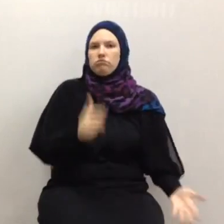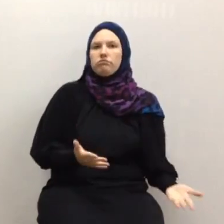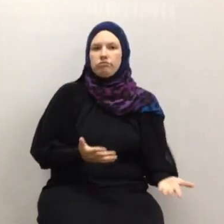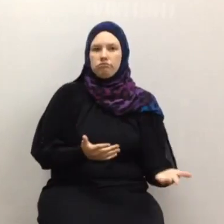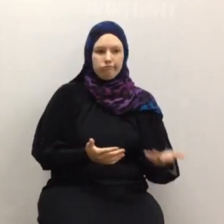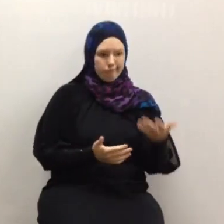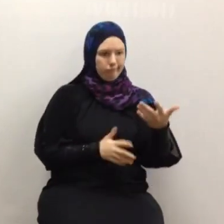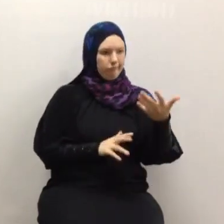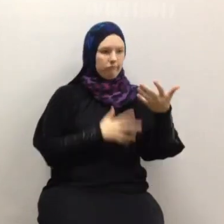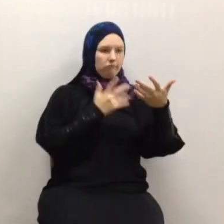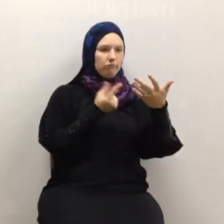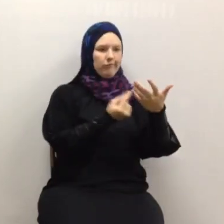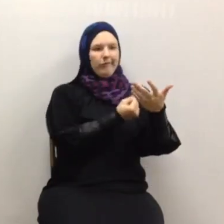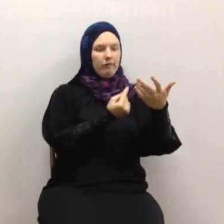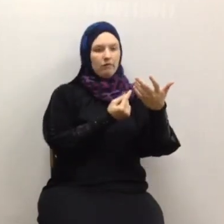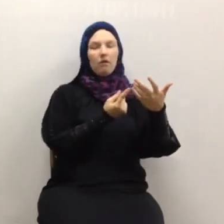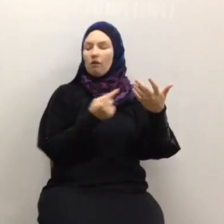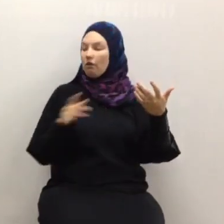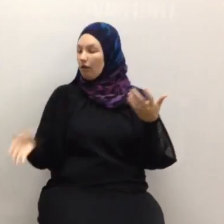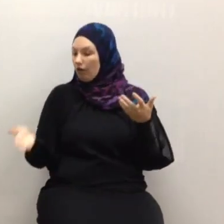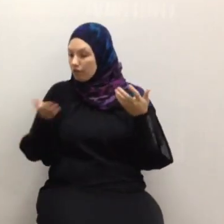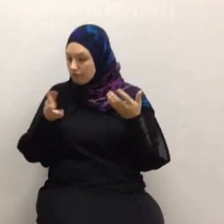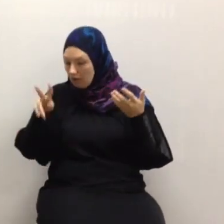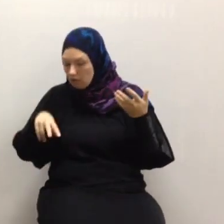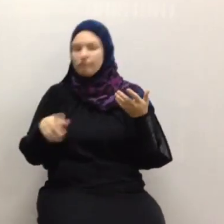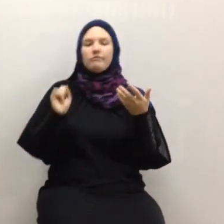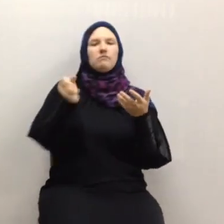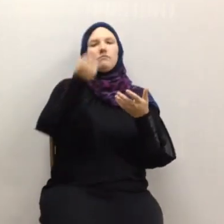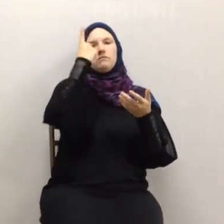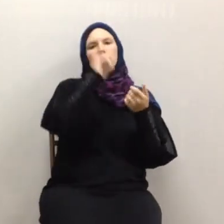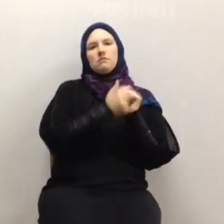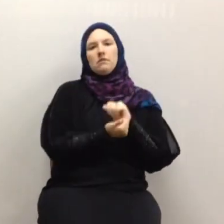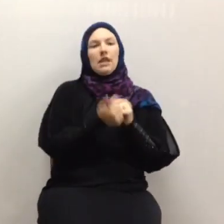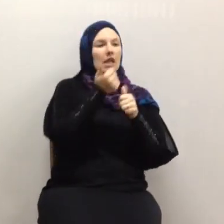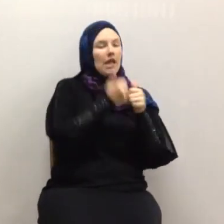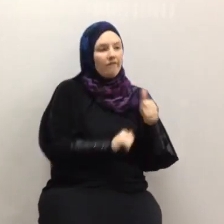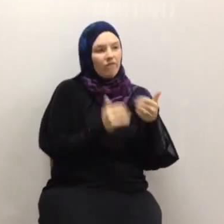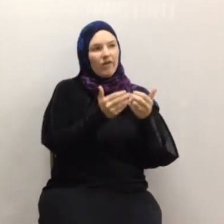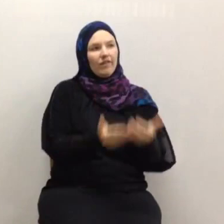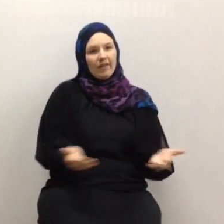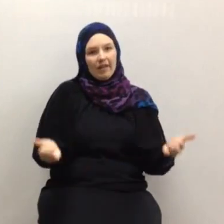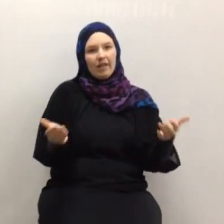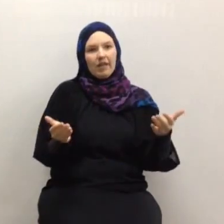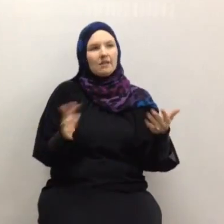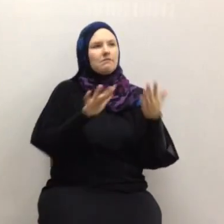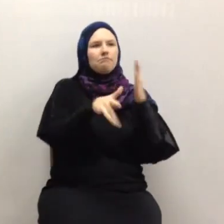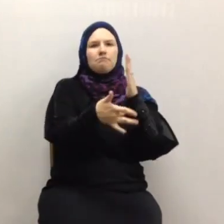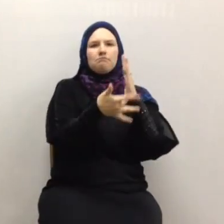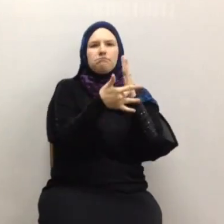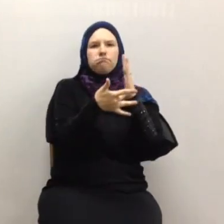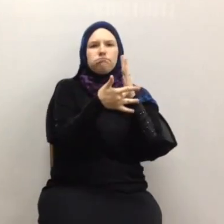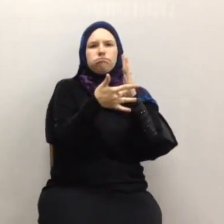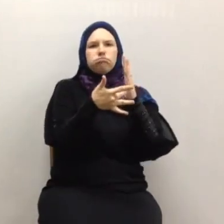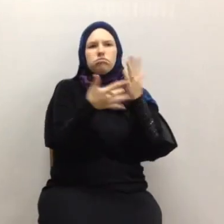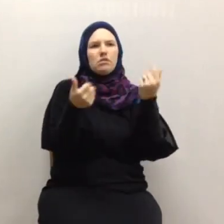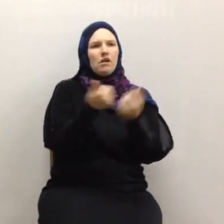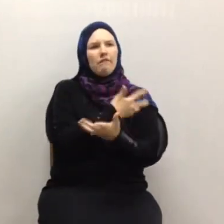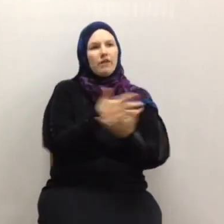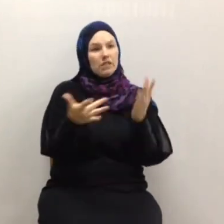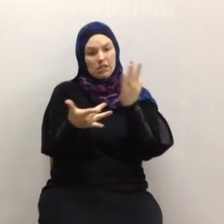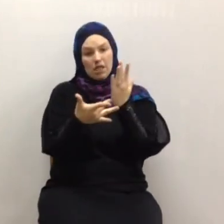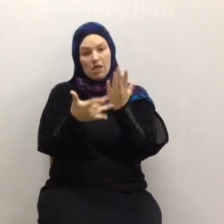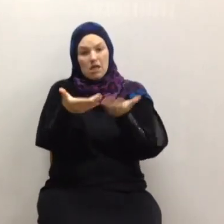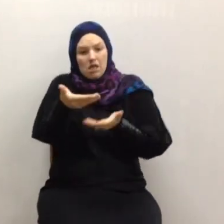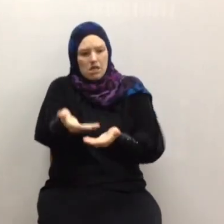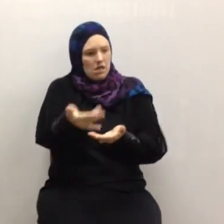every piece that any manufacturer makes comes with a manual, a direction. How is it that the